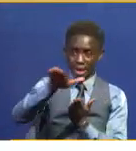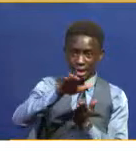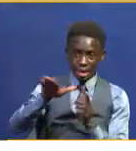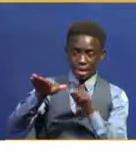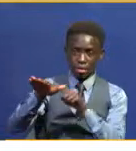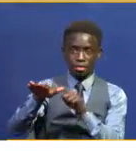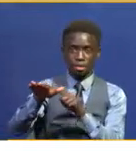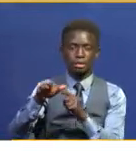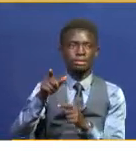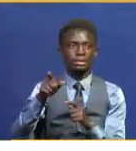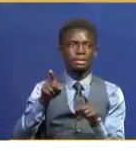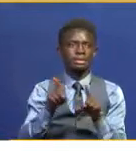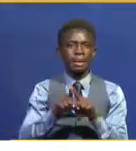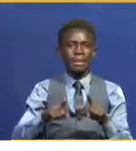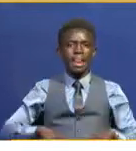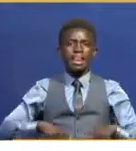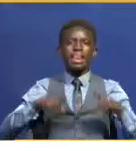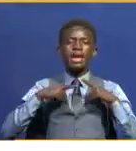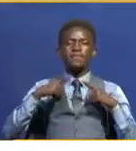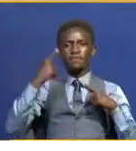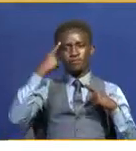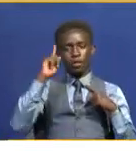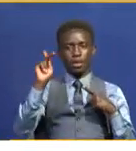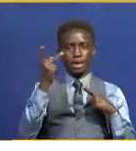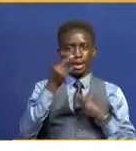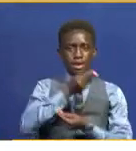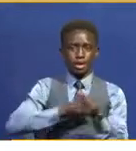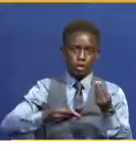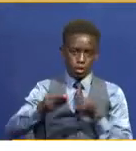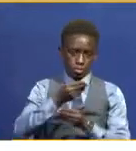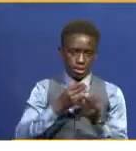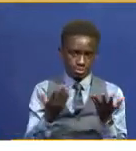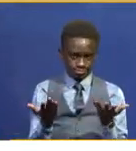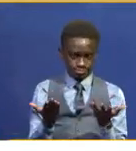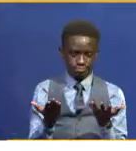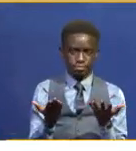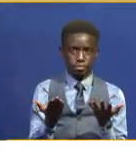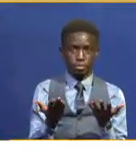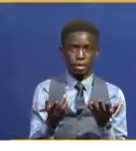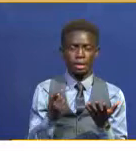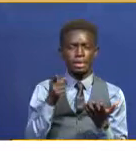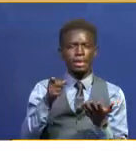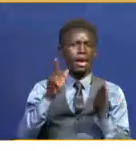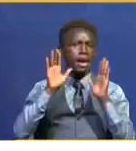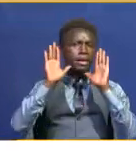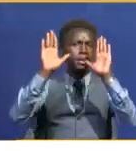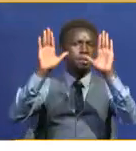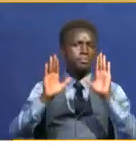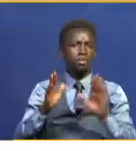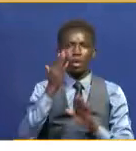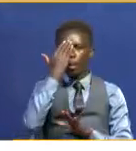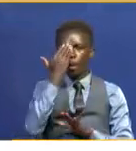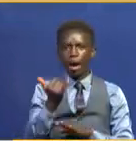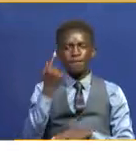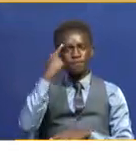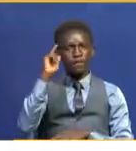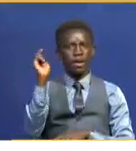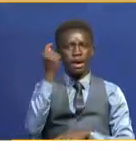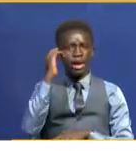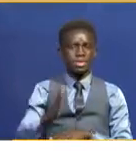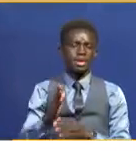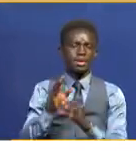is the lifeblood of the Kenyan economy. And why it is important for Kenyans to actually invest in